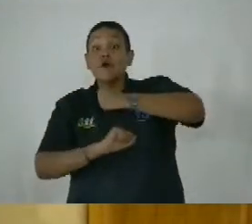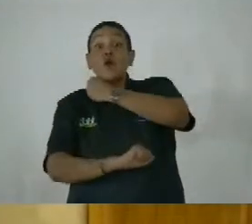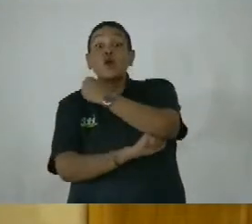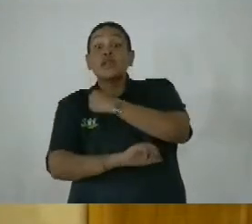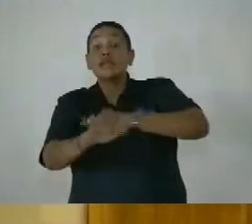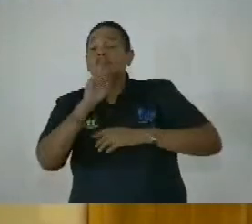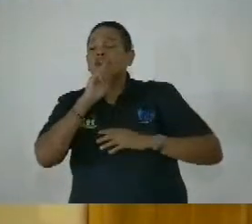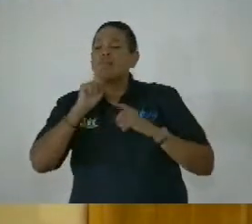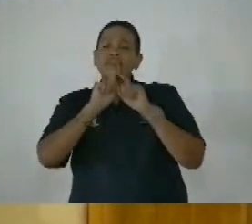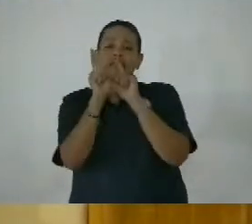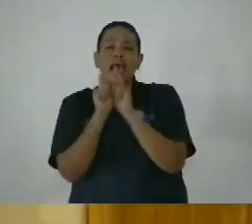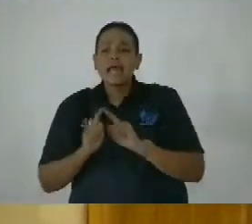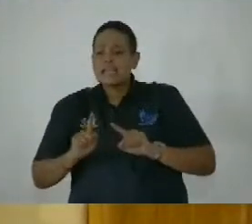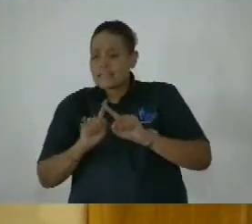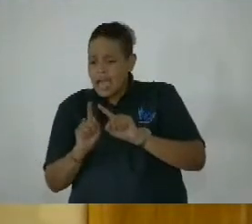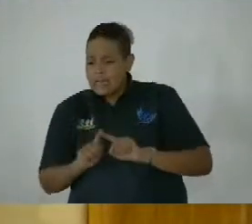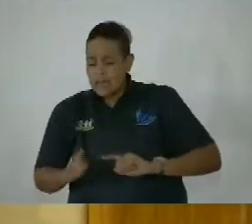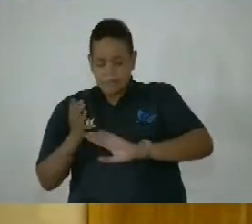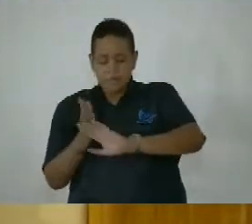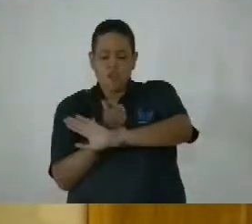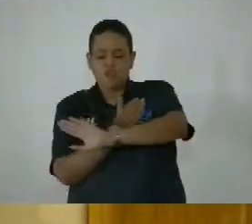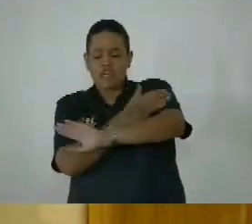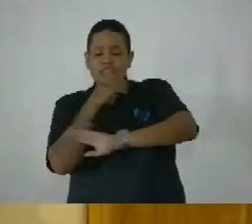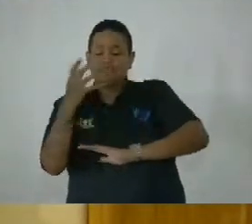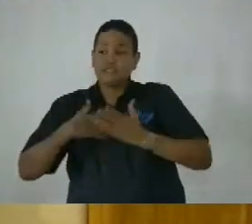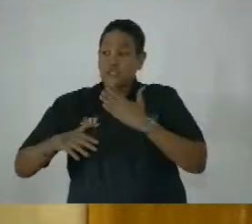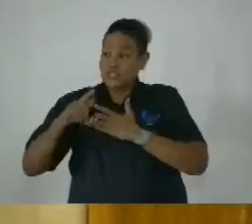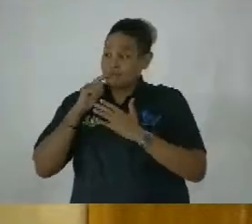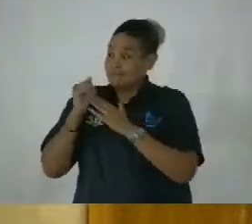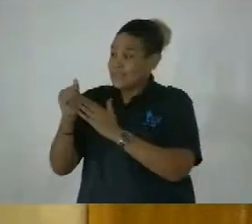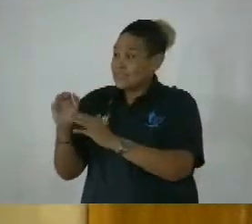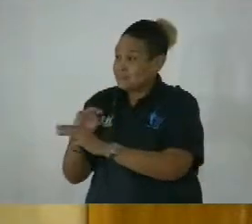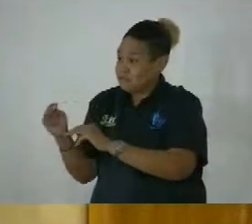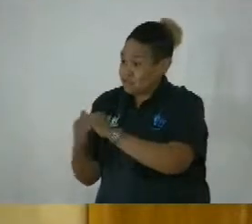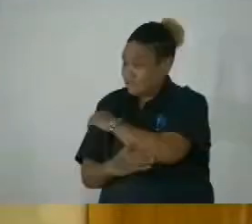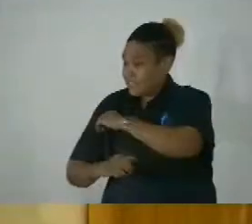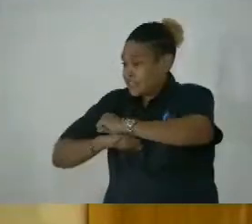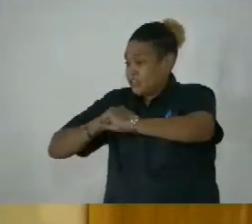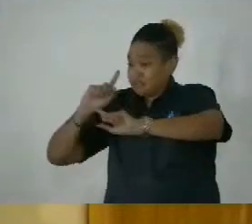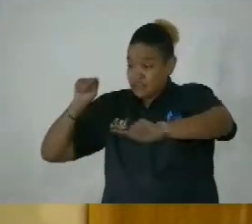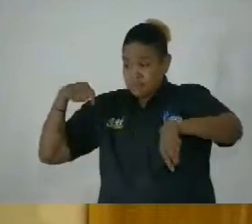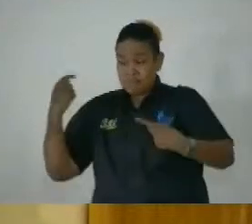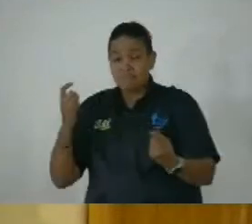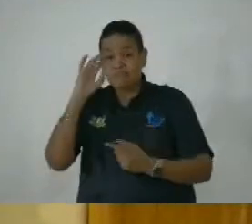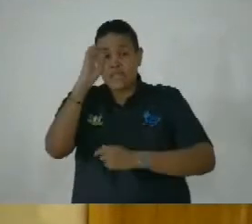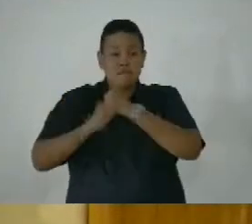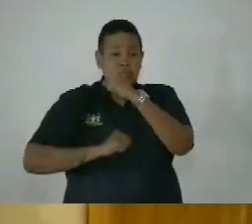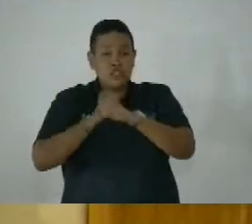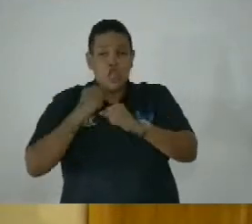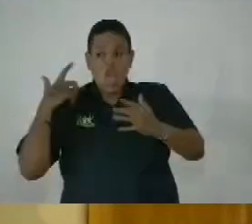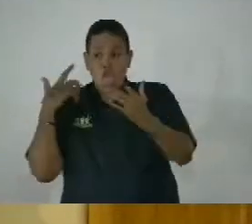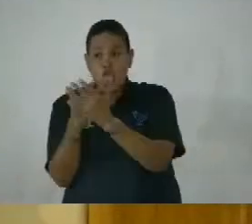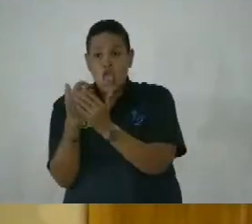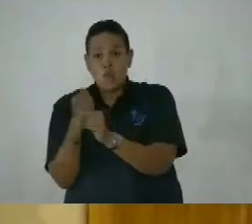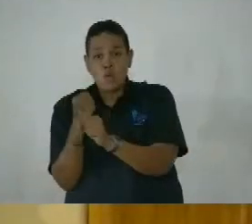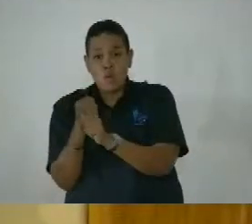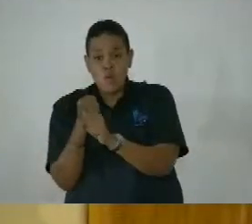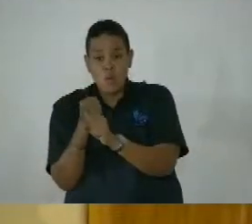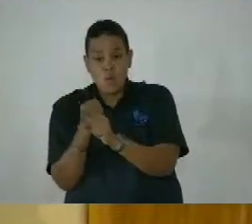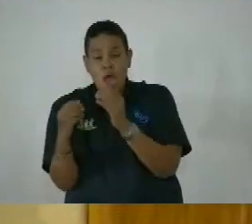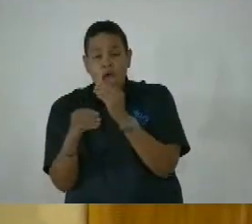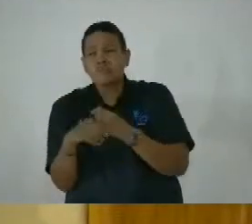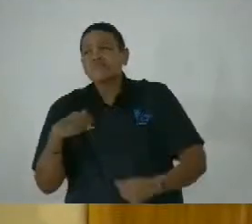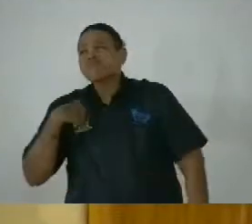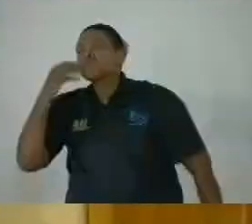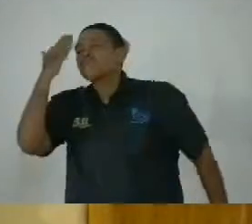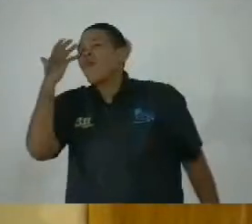a dynamic and progressive society. Having led the Ministry of National Security for the past 7 years, I know firsthand